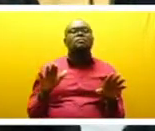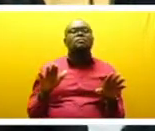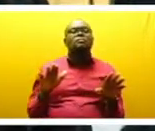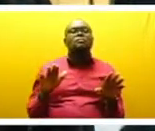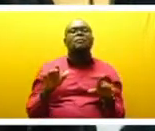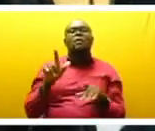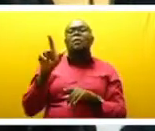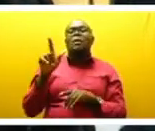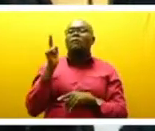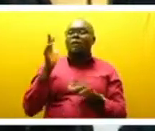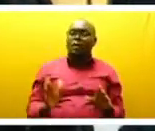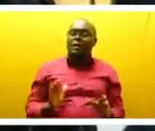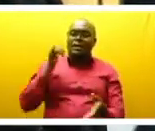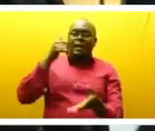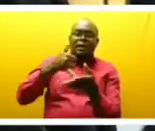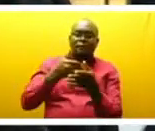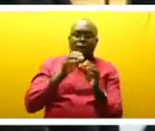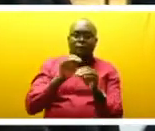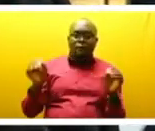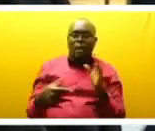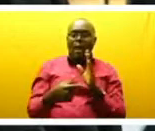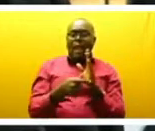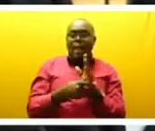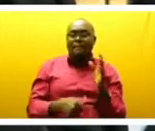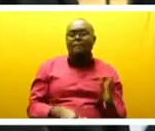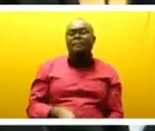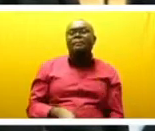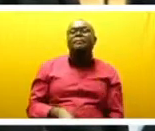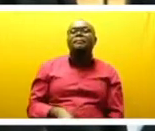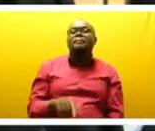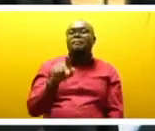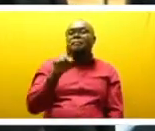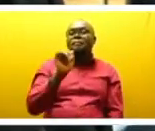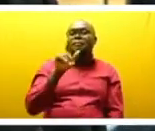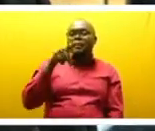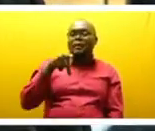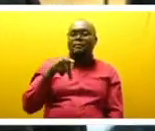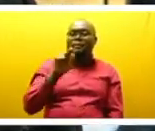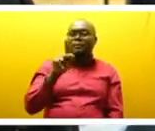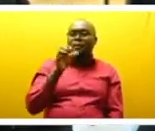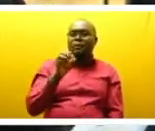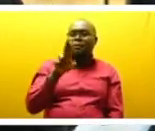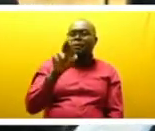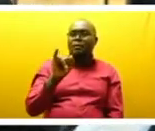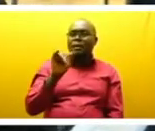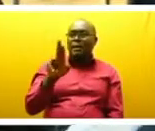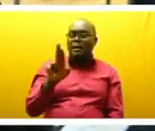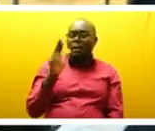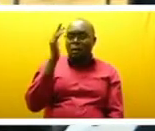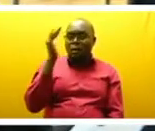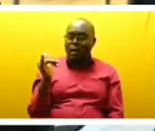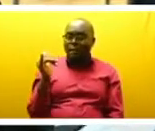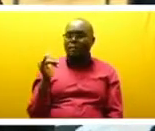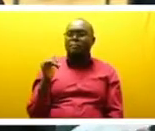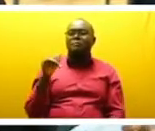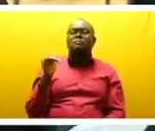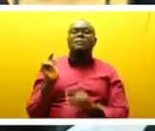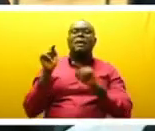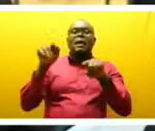lawyers on record, Mr. Donald Kipkorir, who is not in court because of the sitting